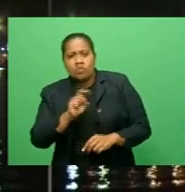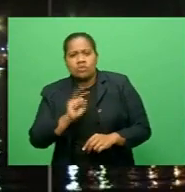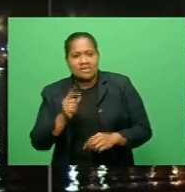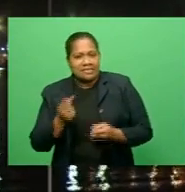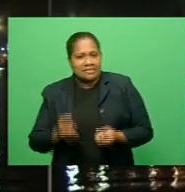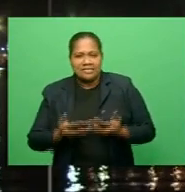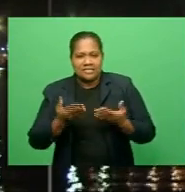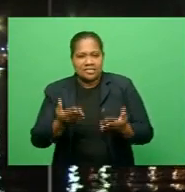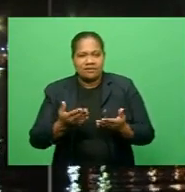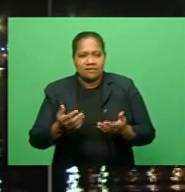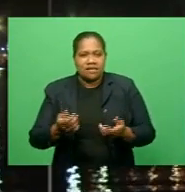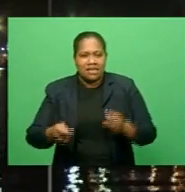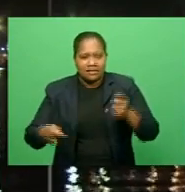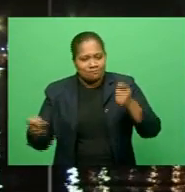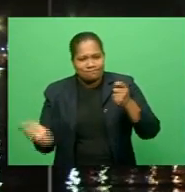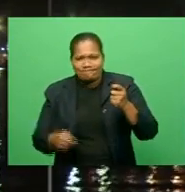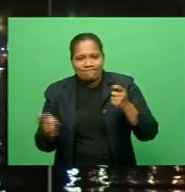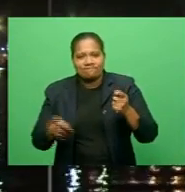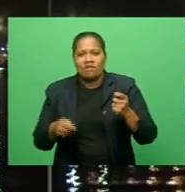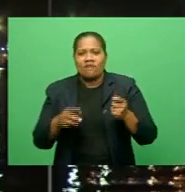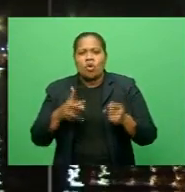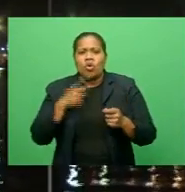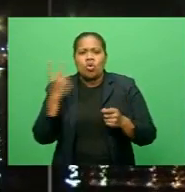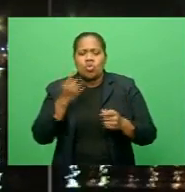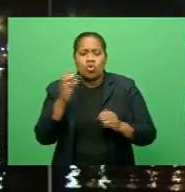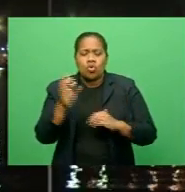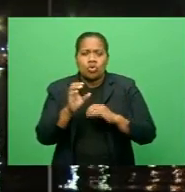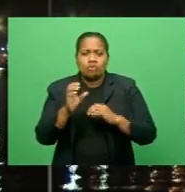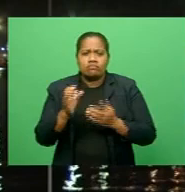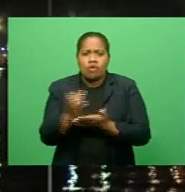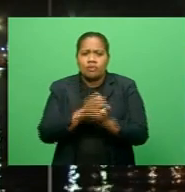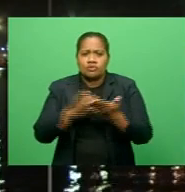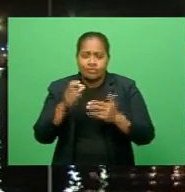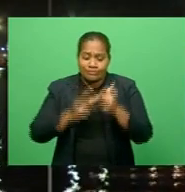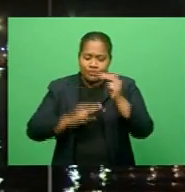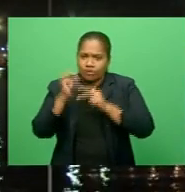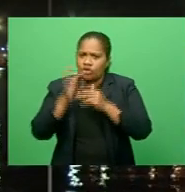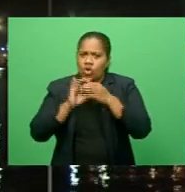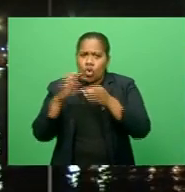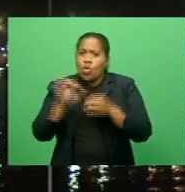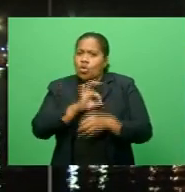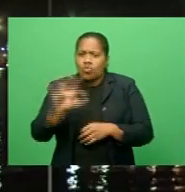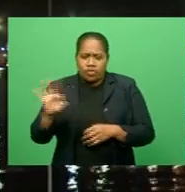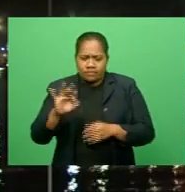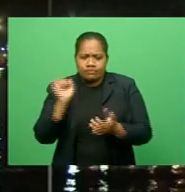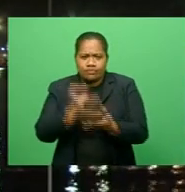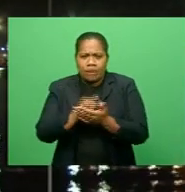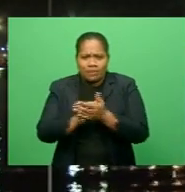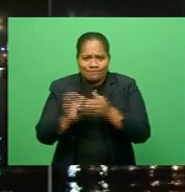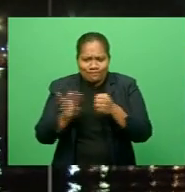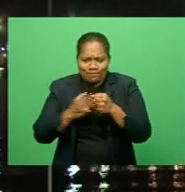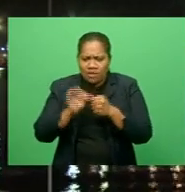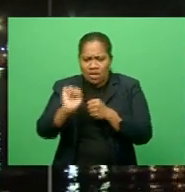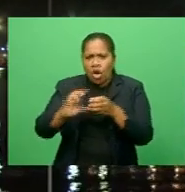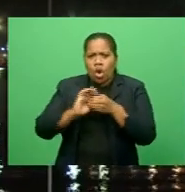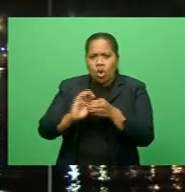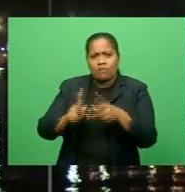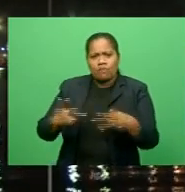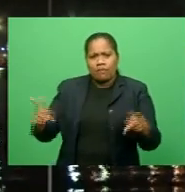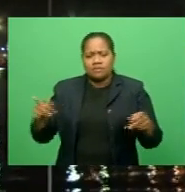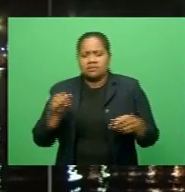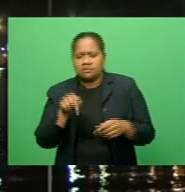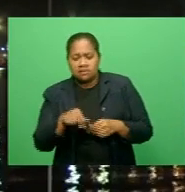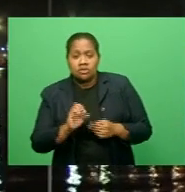penalties for those commercial building owners who are not carrying out timely maintenance on their properties. Minister Kumar says the